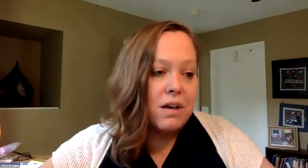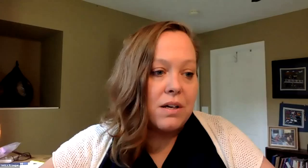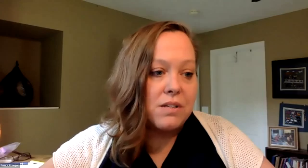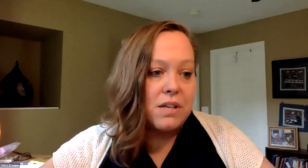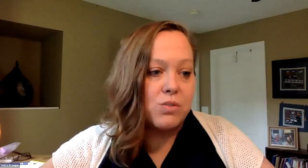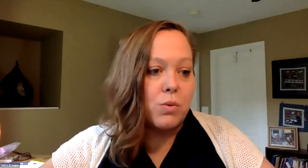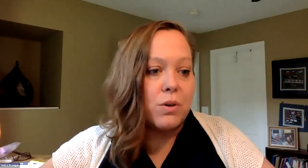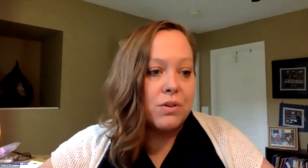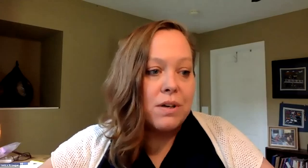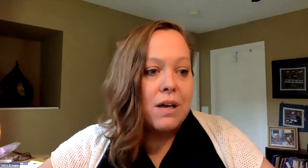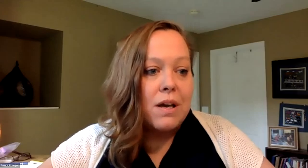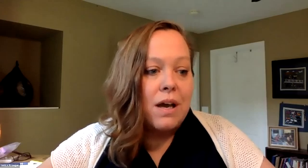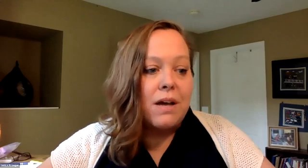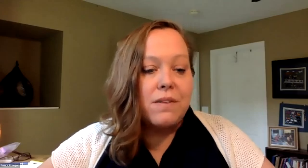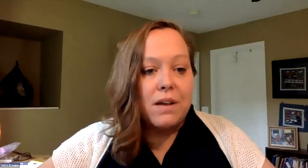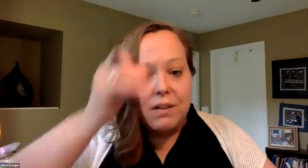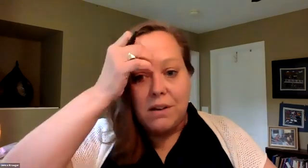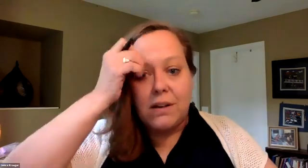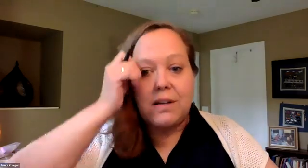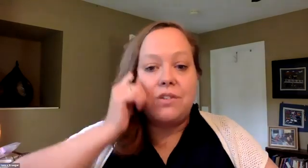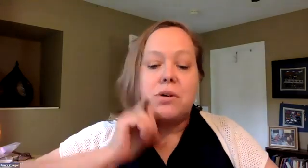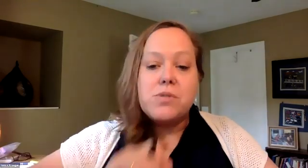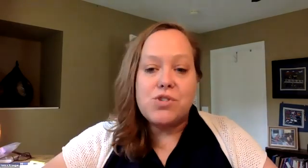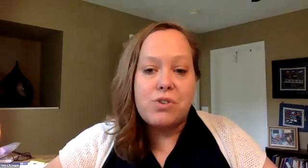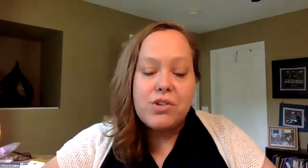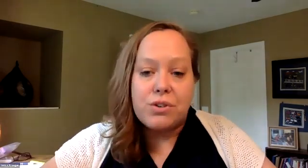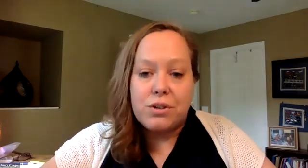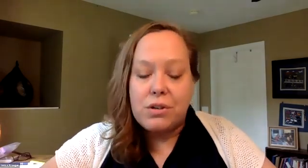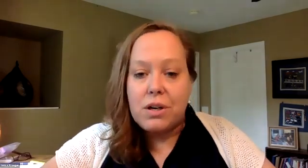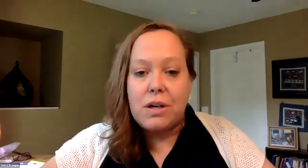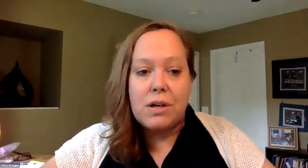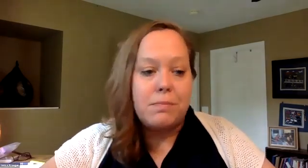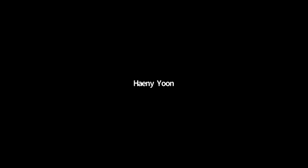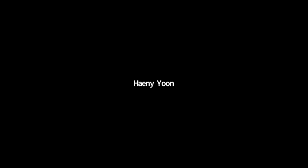in today's world. And then in terms of structure,